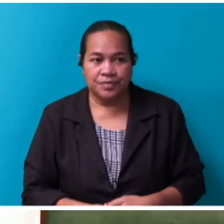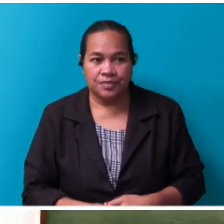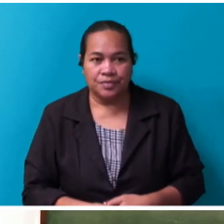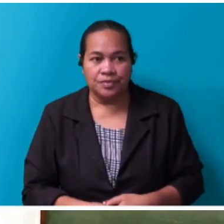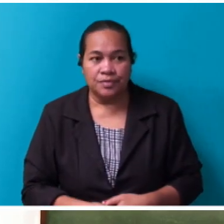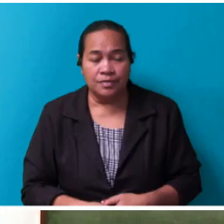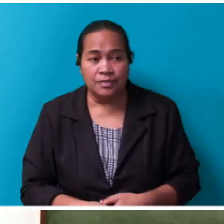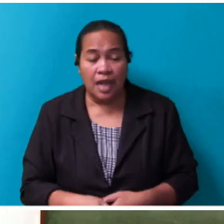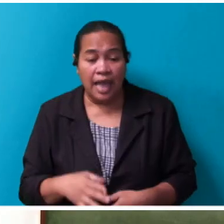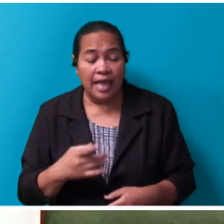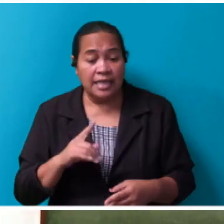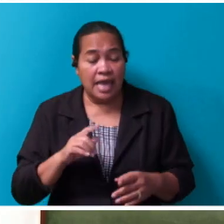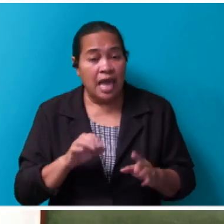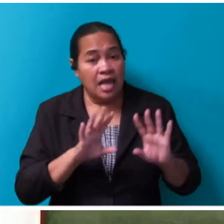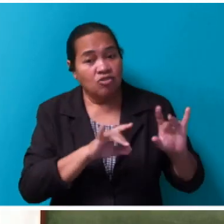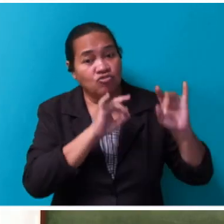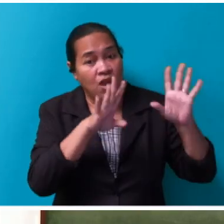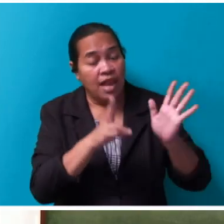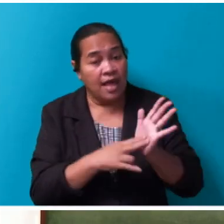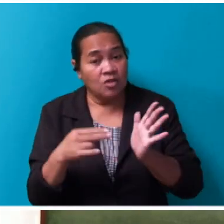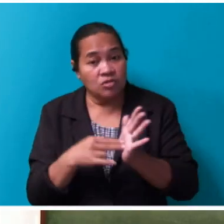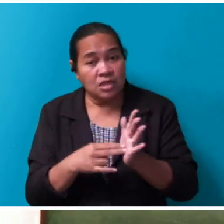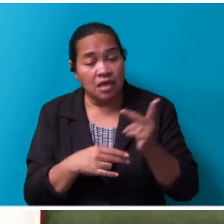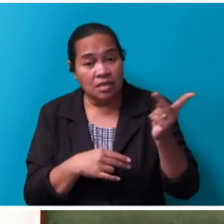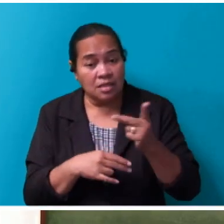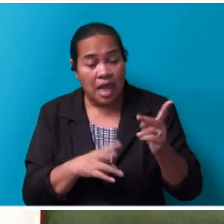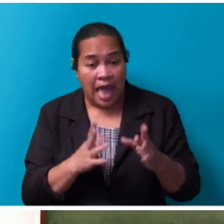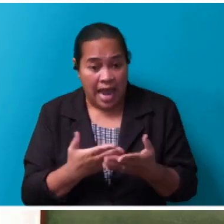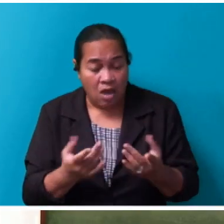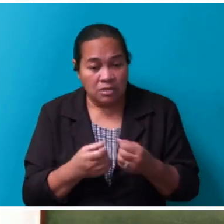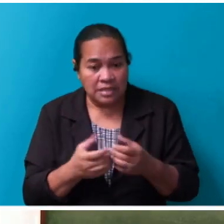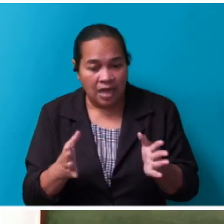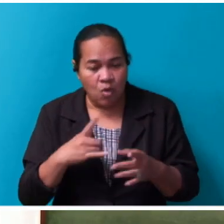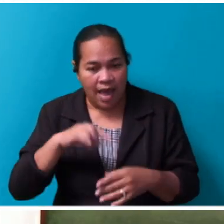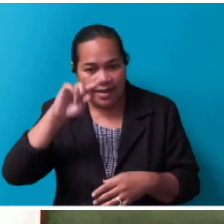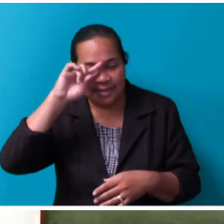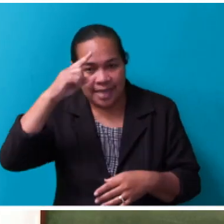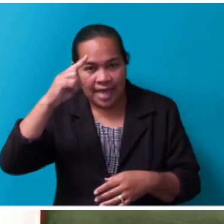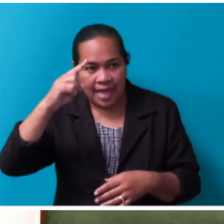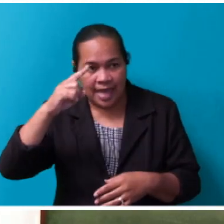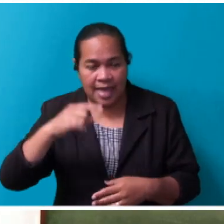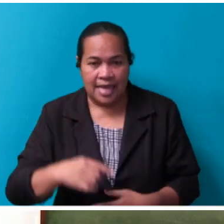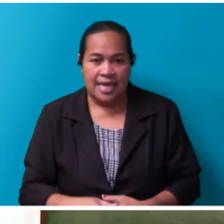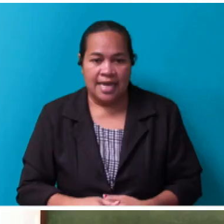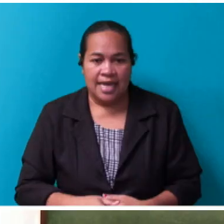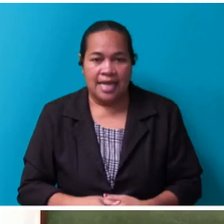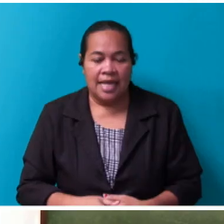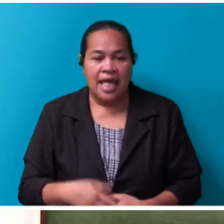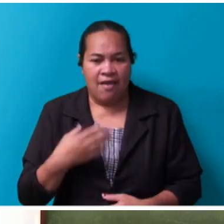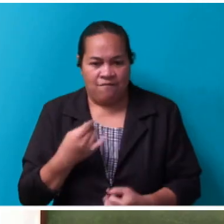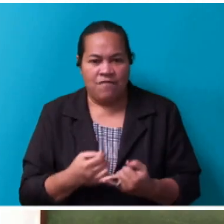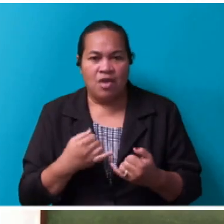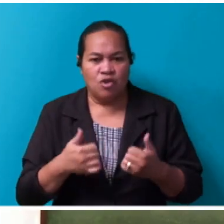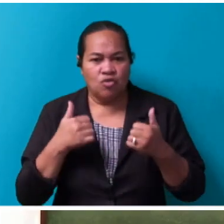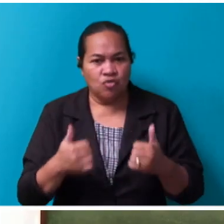our closer neighbours, Australia and New Zealand, are starting to understand that there is a very good offering